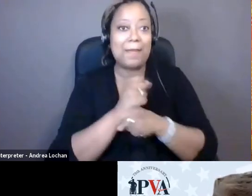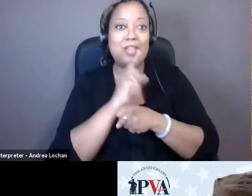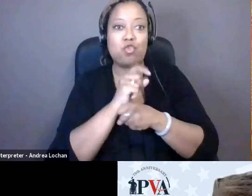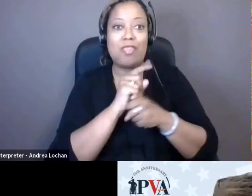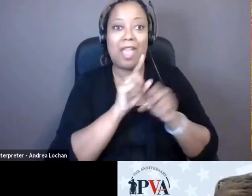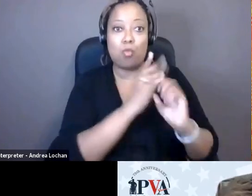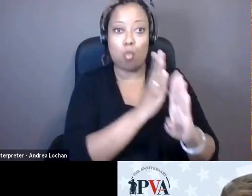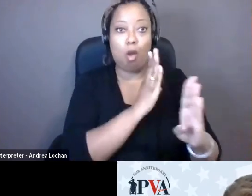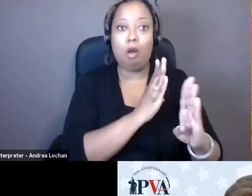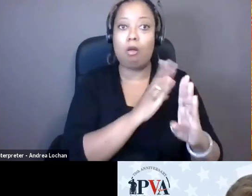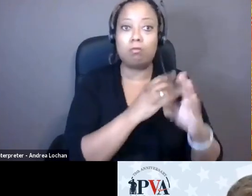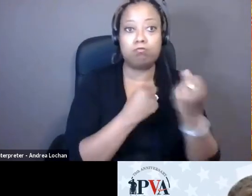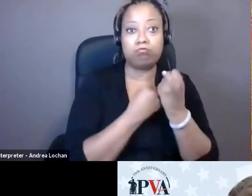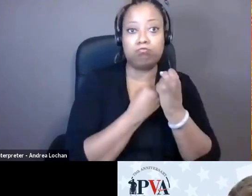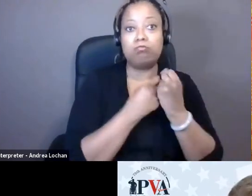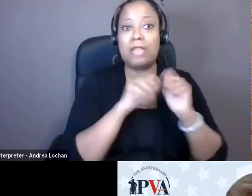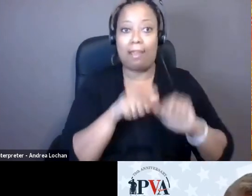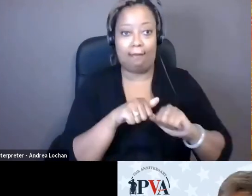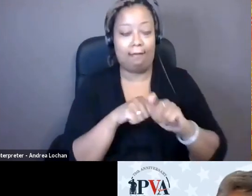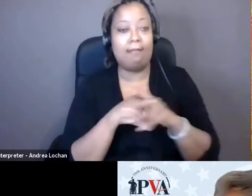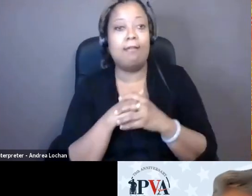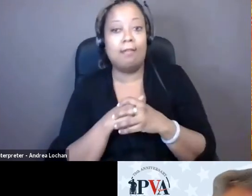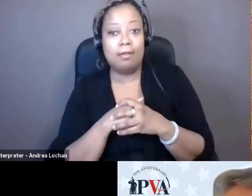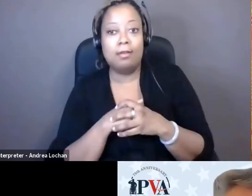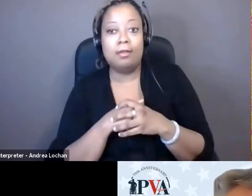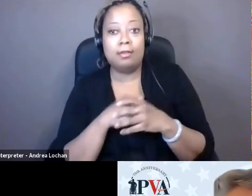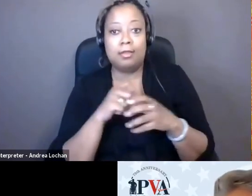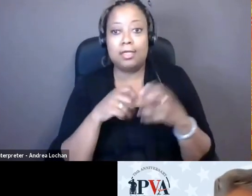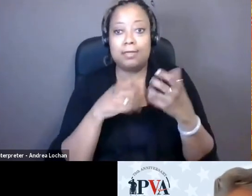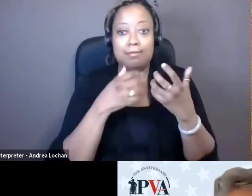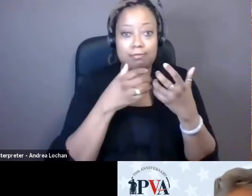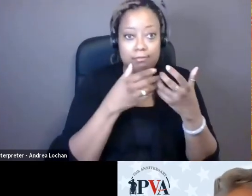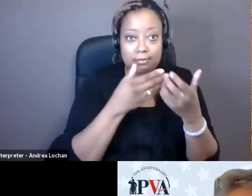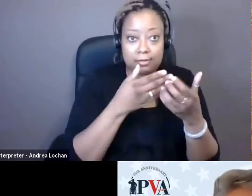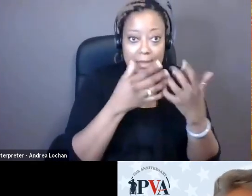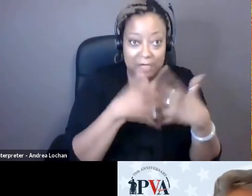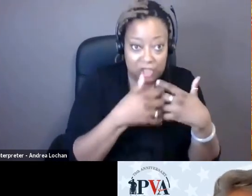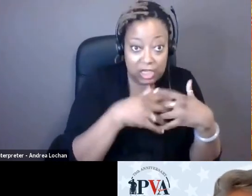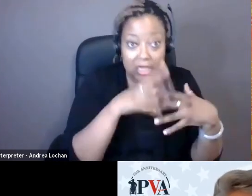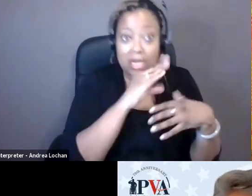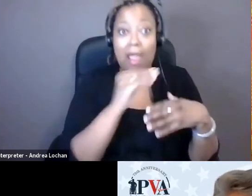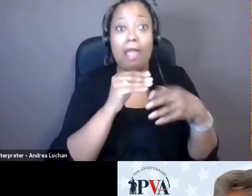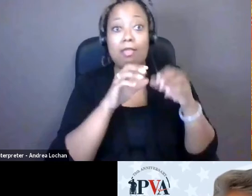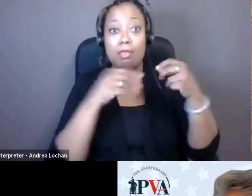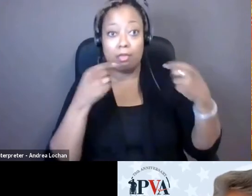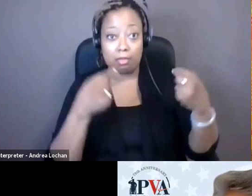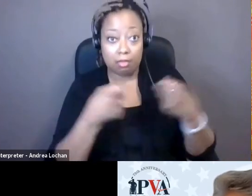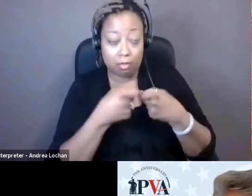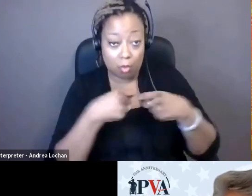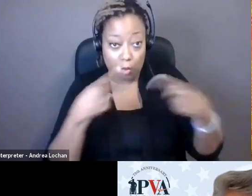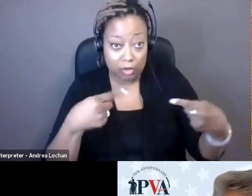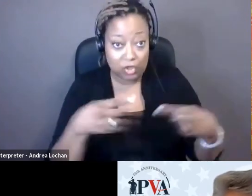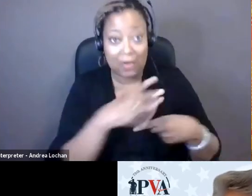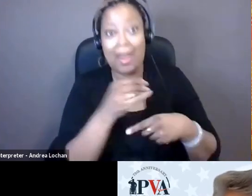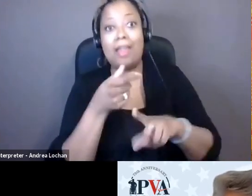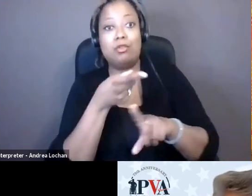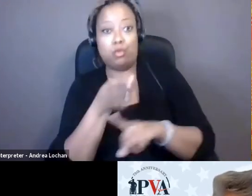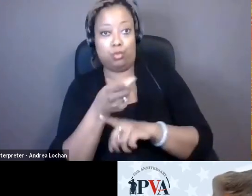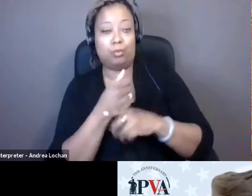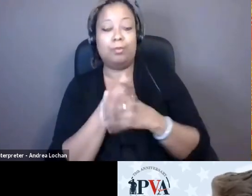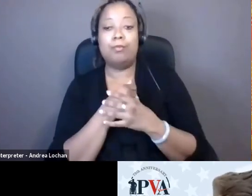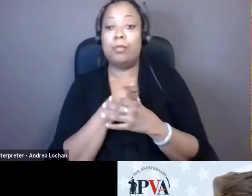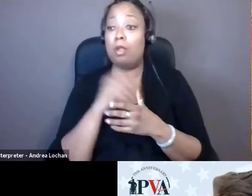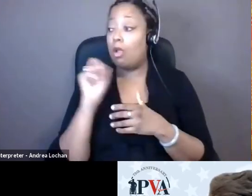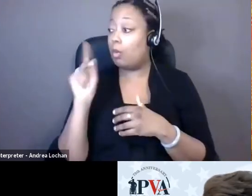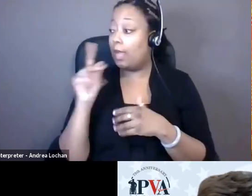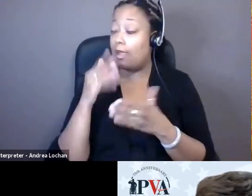structurally sound enough to support the mechanism and your wheelchair and you. All right. Well said, my friend. So